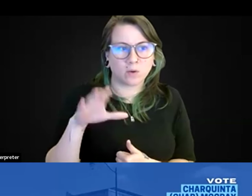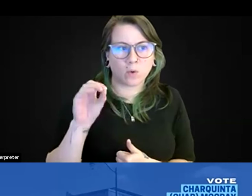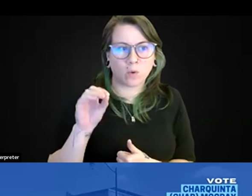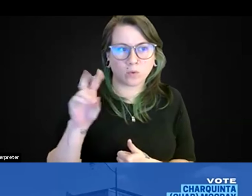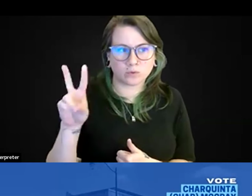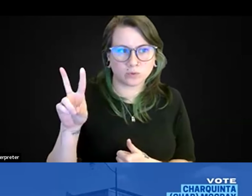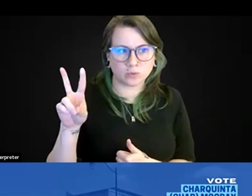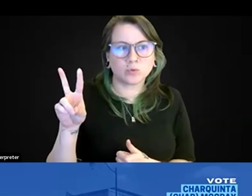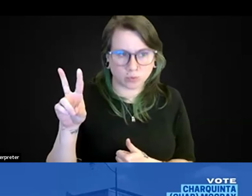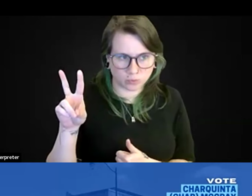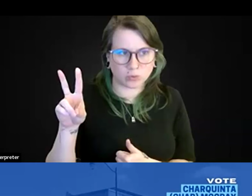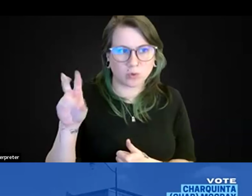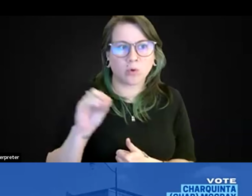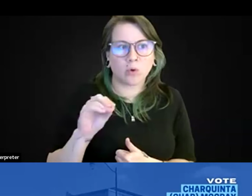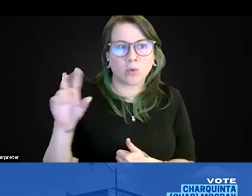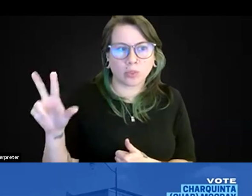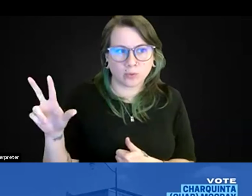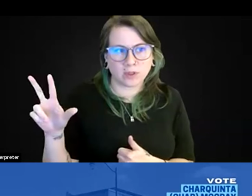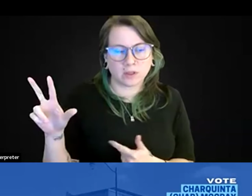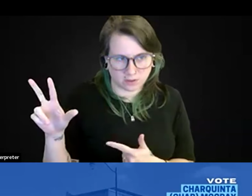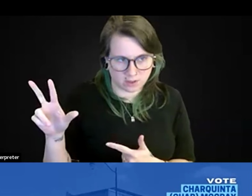5DO2, 5DO3,